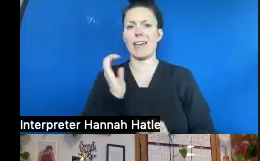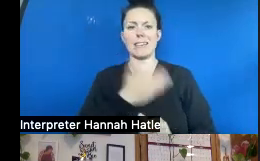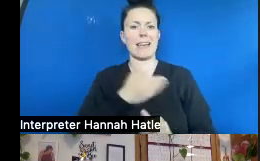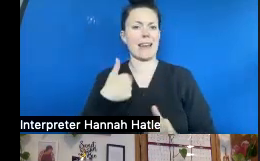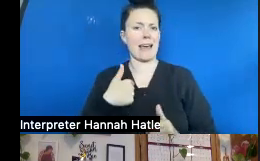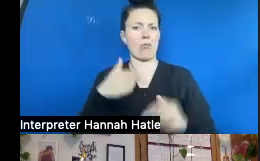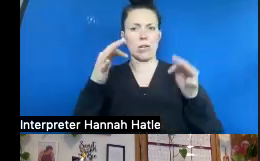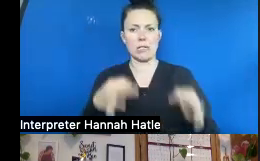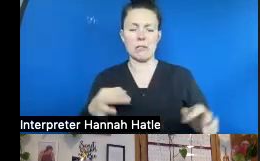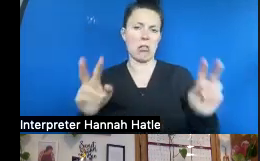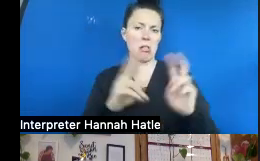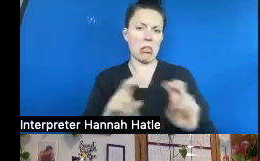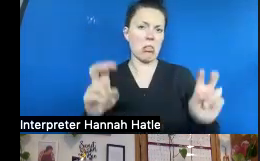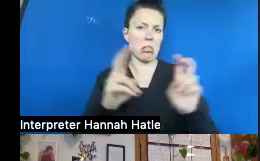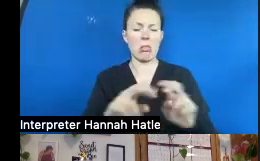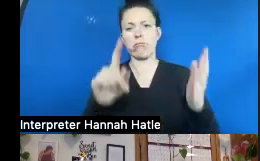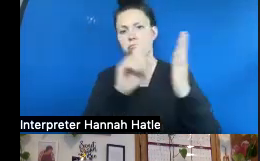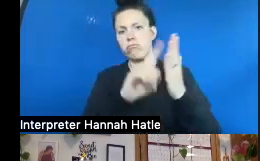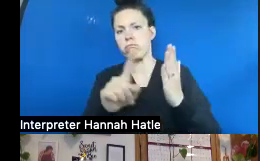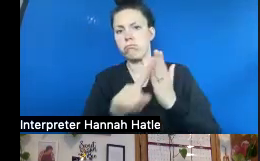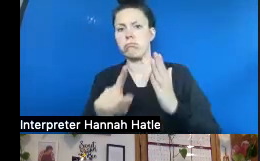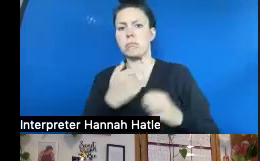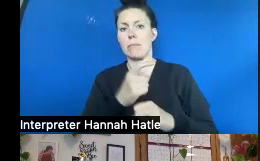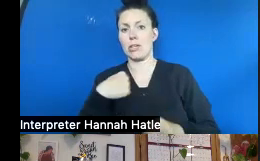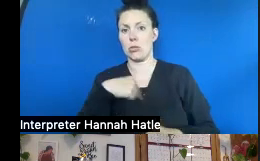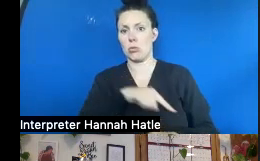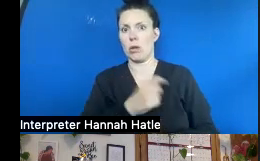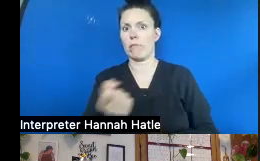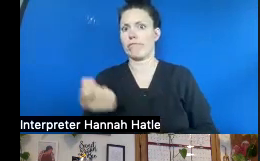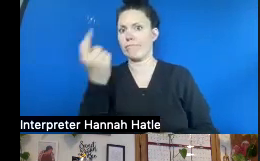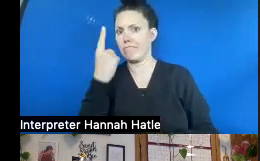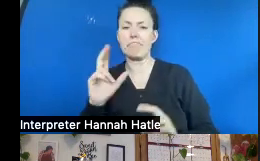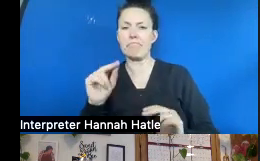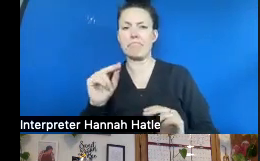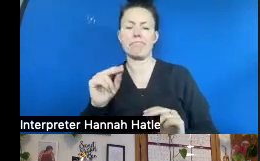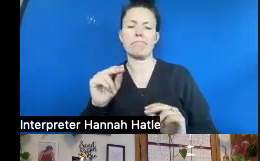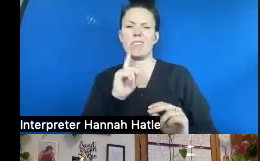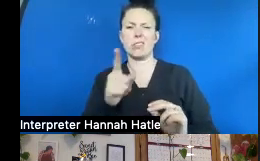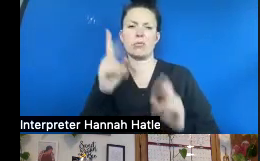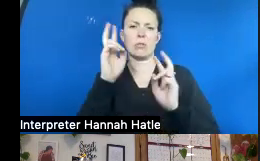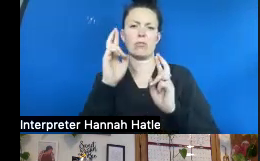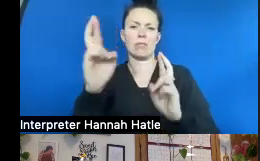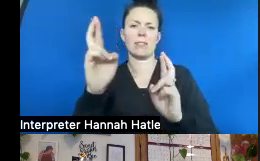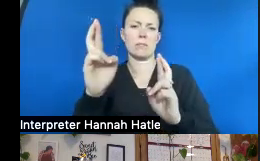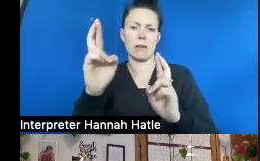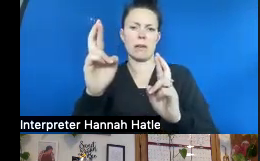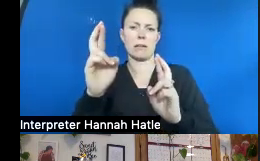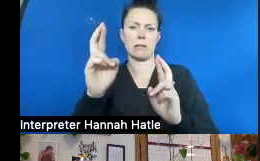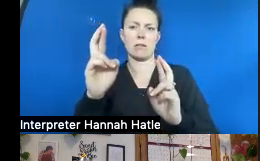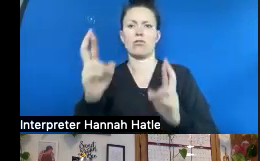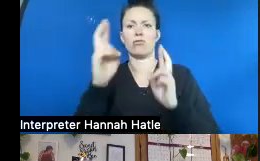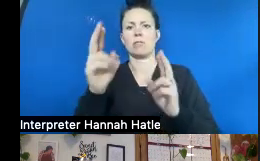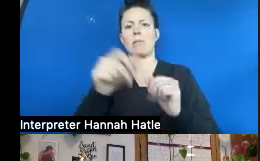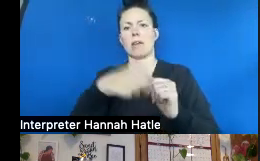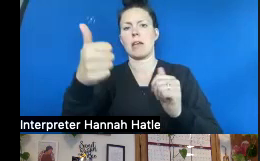and pull apart to make sure we understand. It starts and ends with us respecting another life and trying